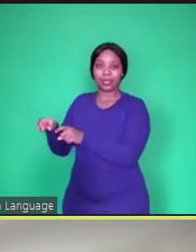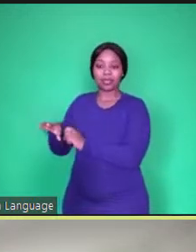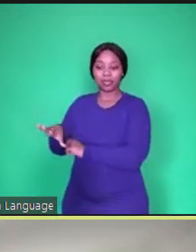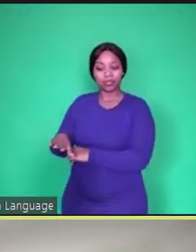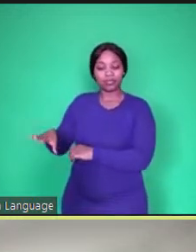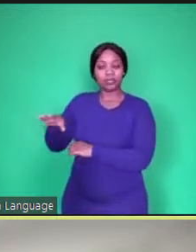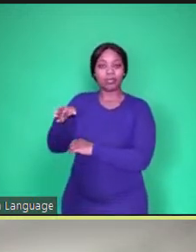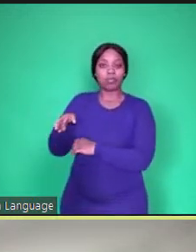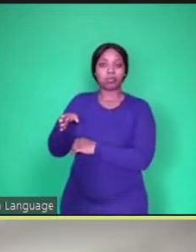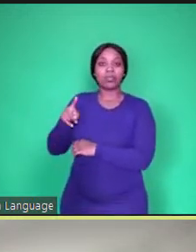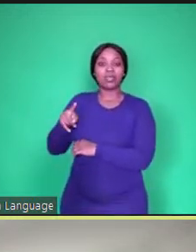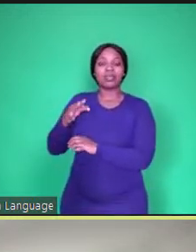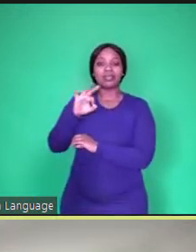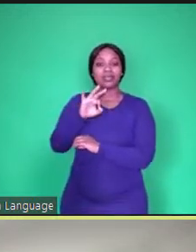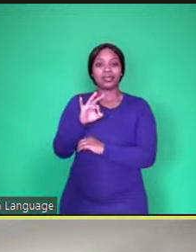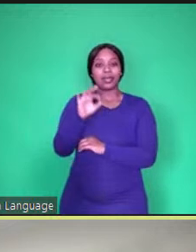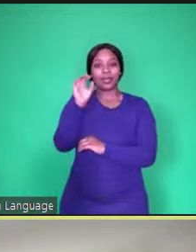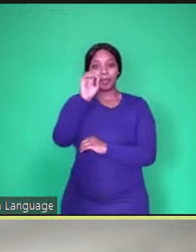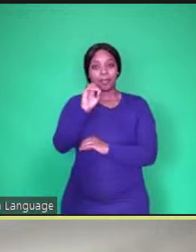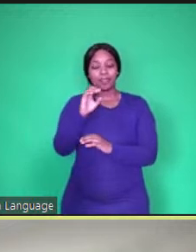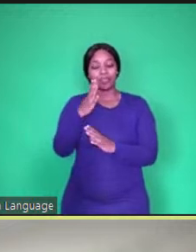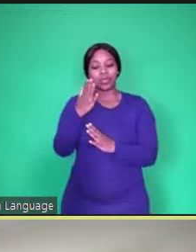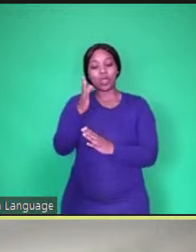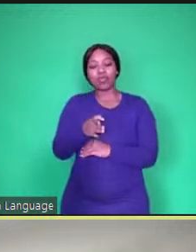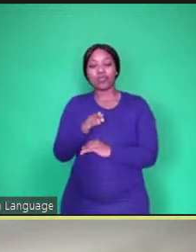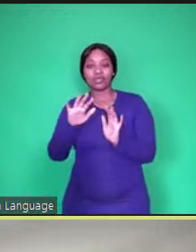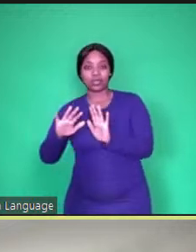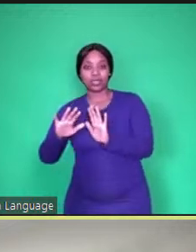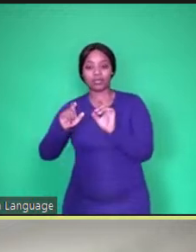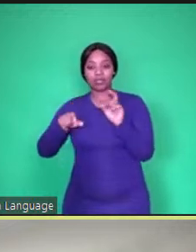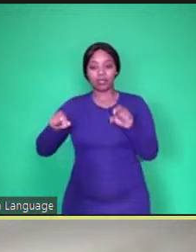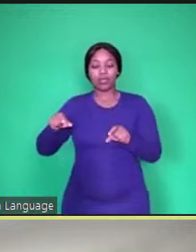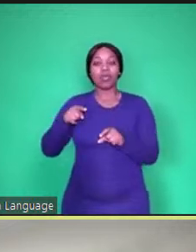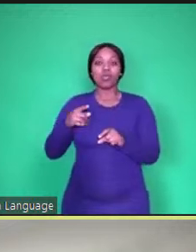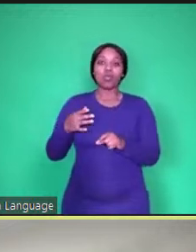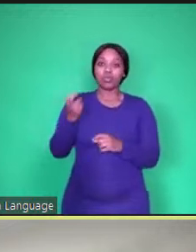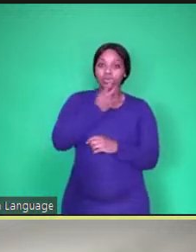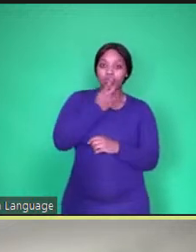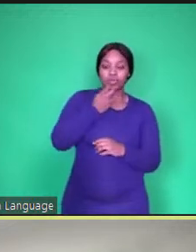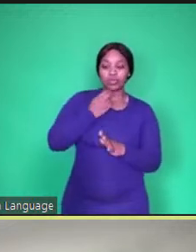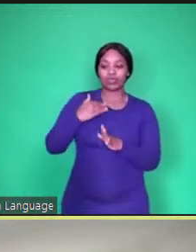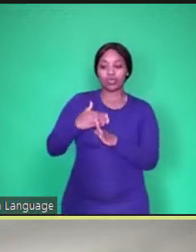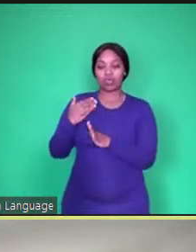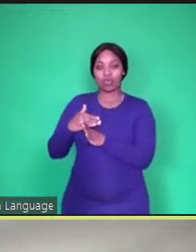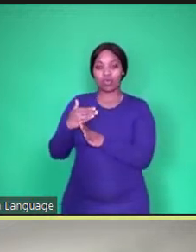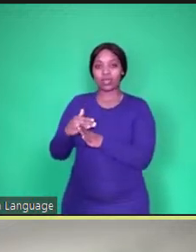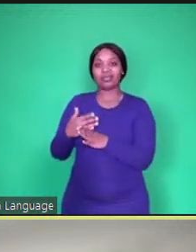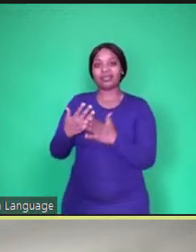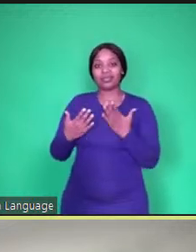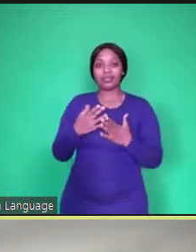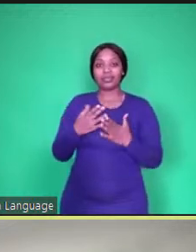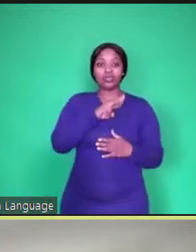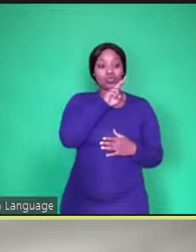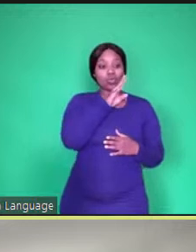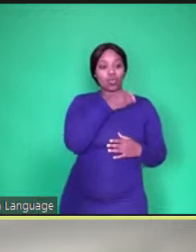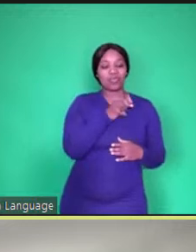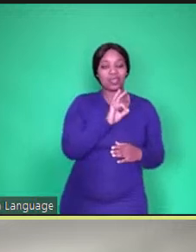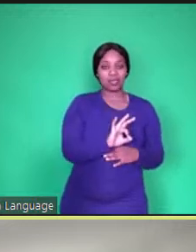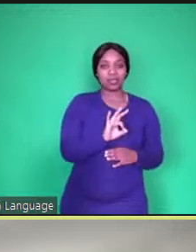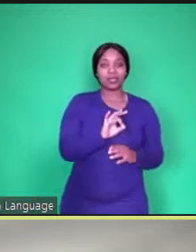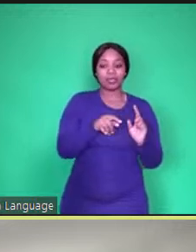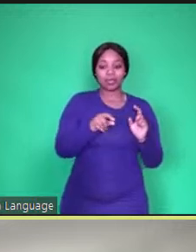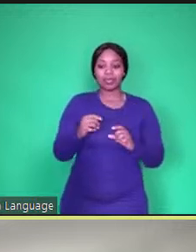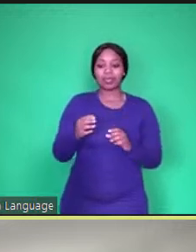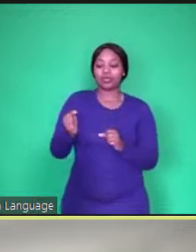a third of people in employment, which is of an informal nature. So 2/3 were actually in a job which we would